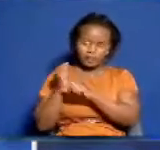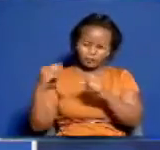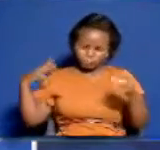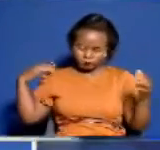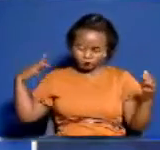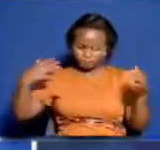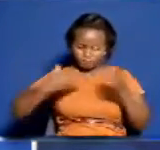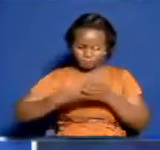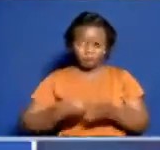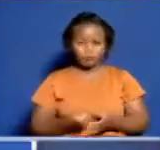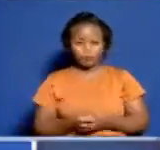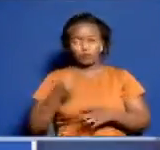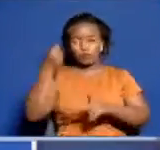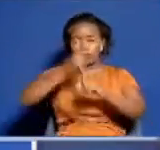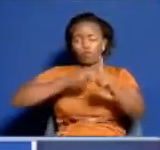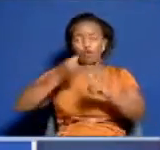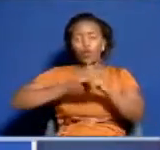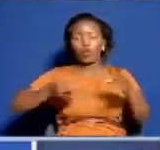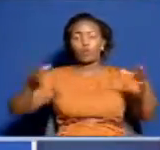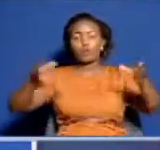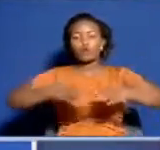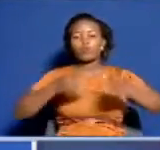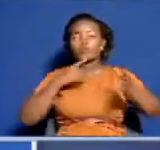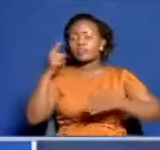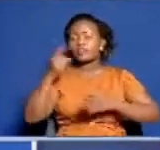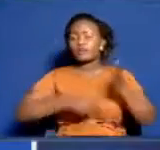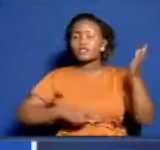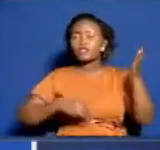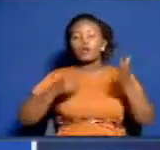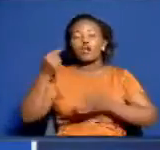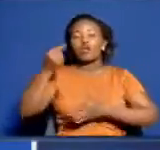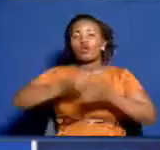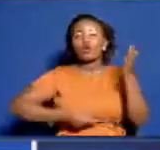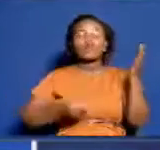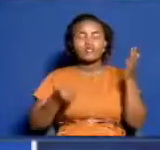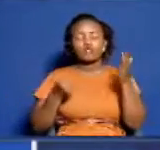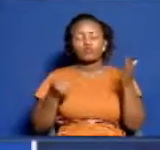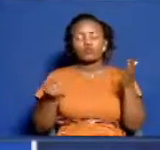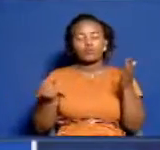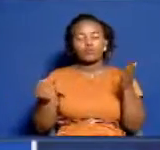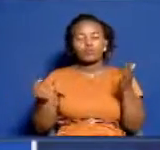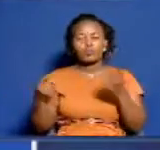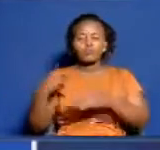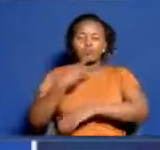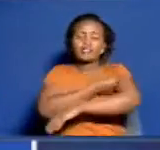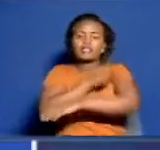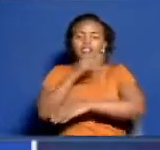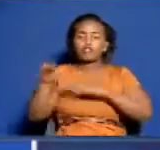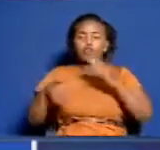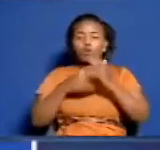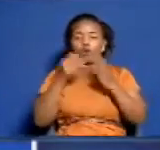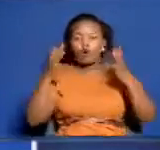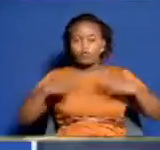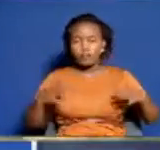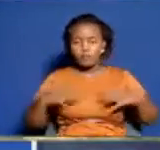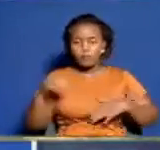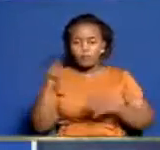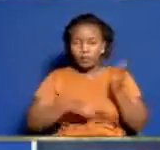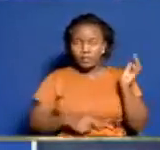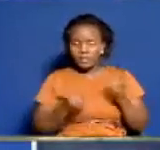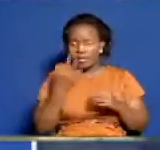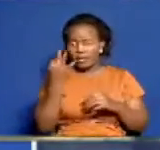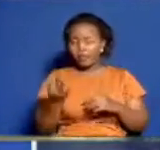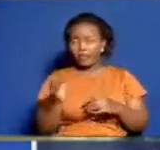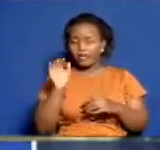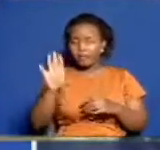According to the lobby groups, the estimated total cost of vaccinating the entire adult population in the country is 35 billion